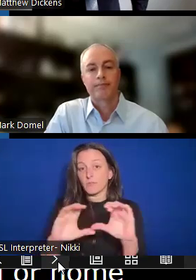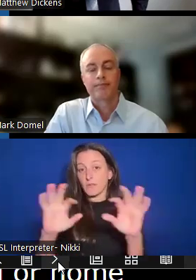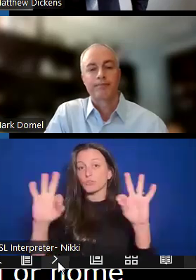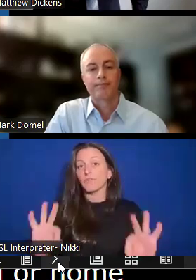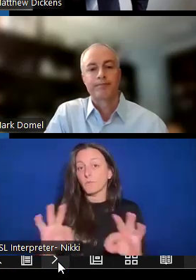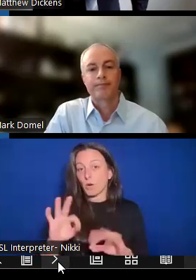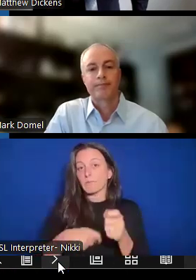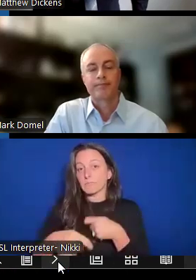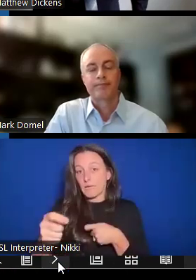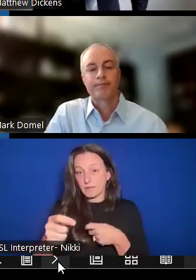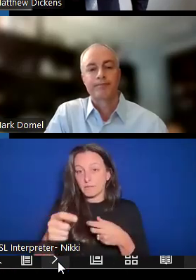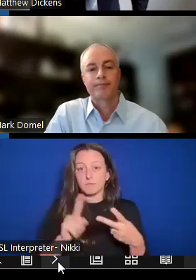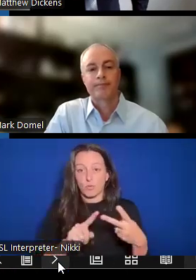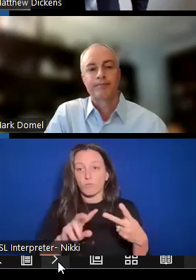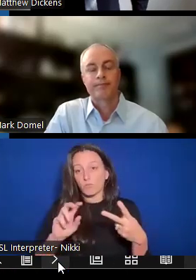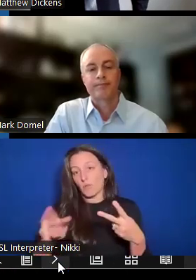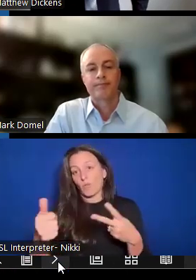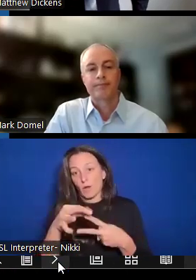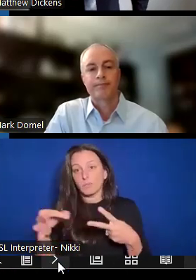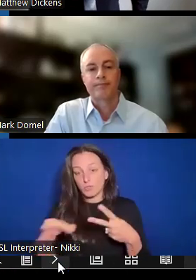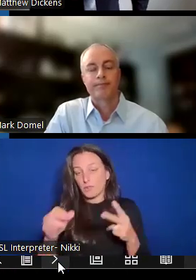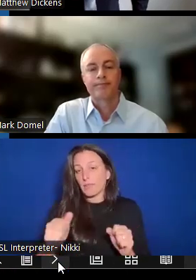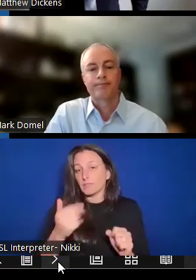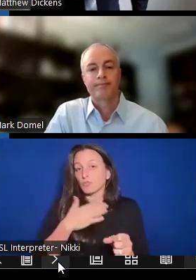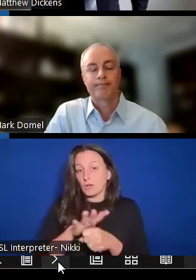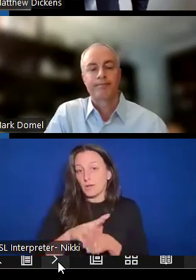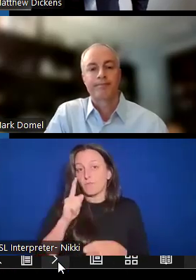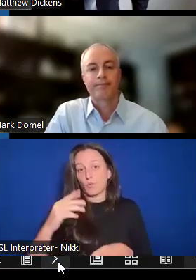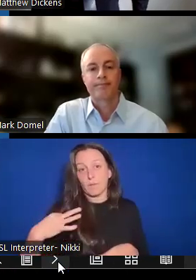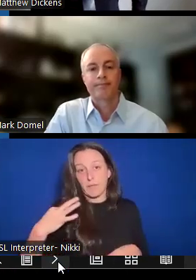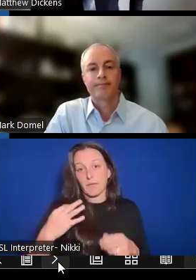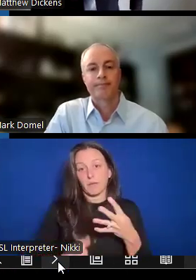will be an acceptable document to upload for prioritization purposes.